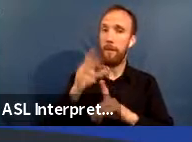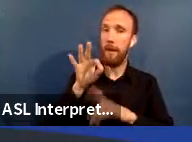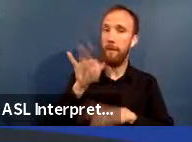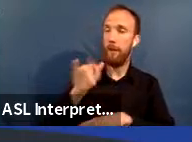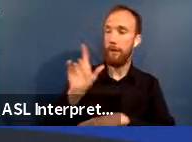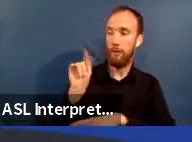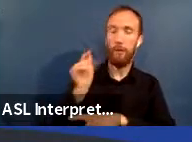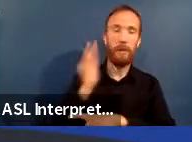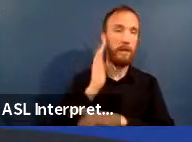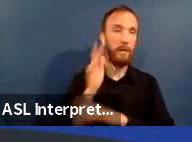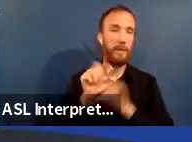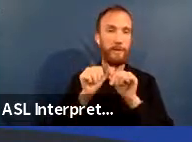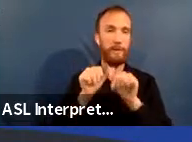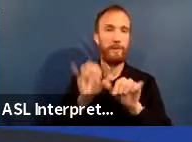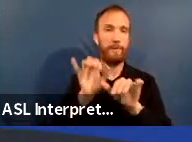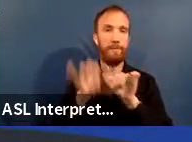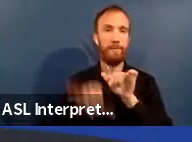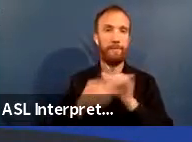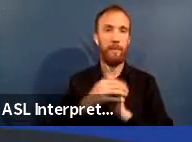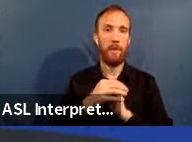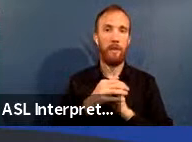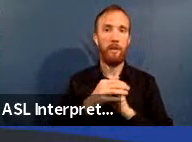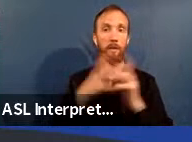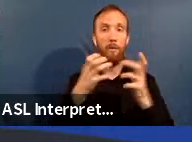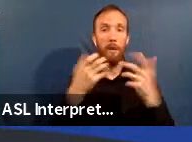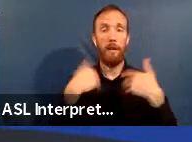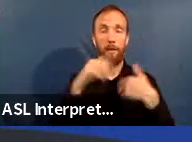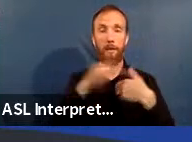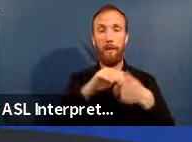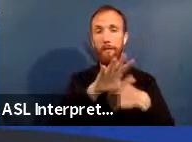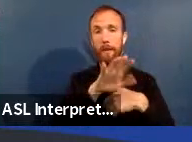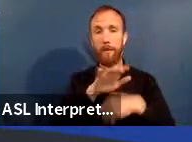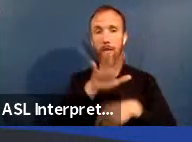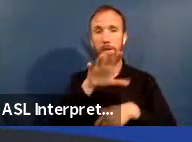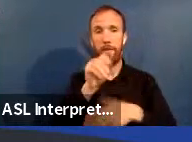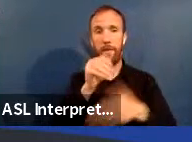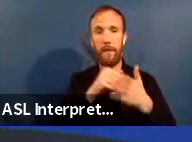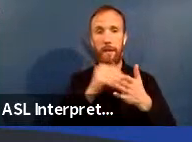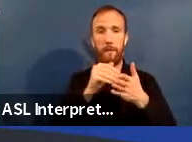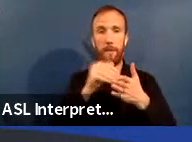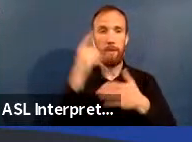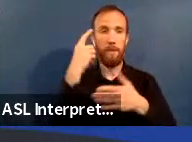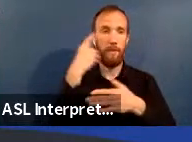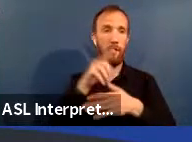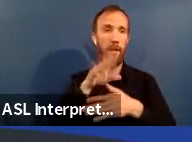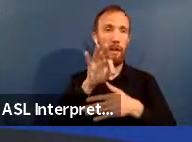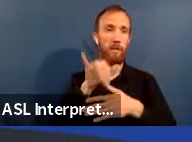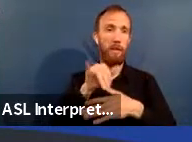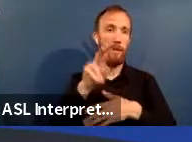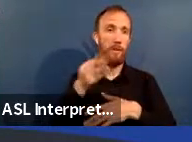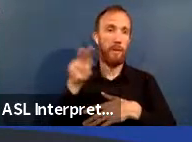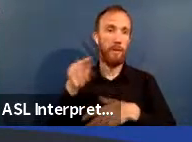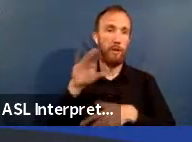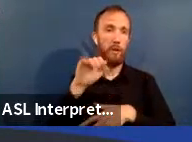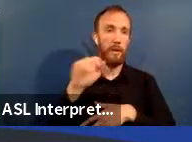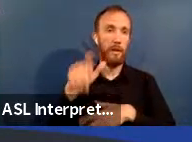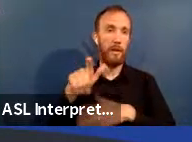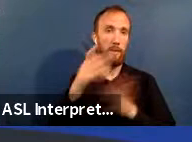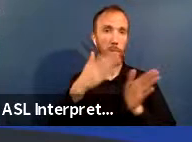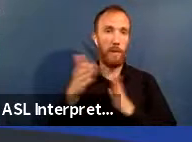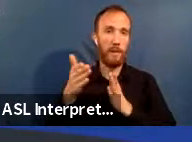intends to target an investment of about $550 million for the FY22 capital plan. In regards to the